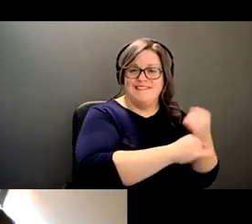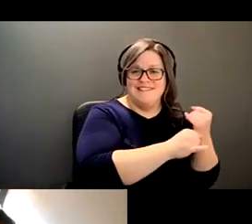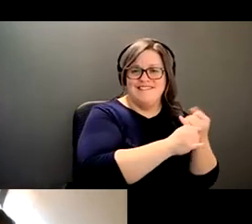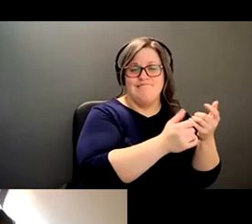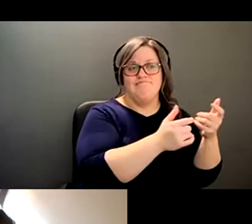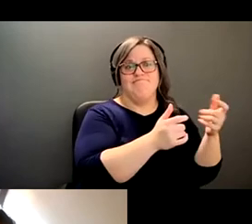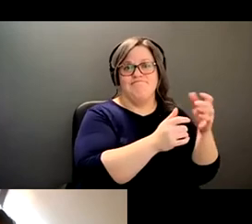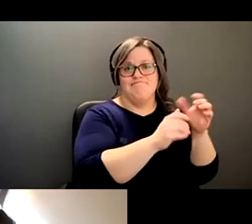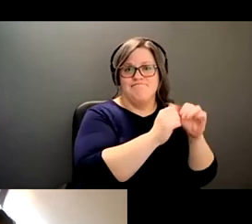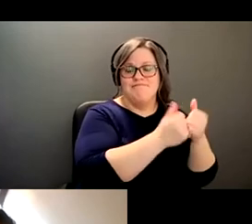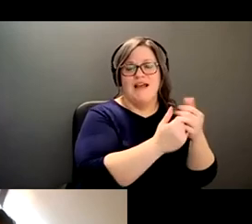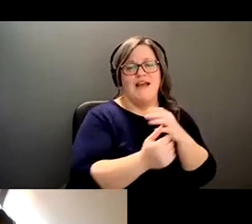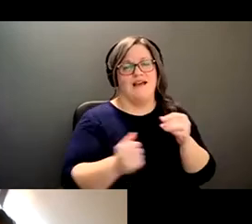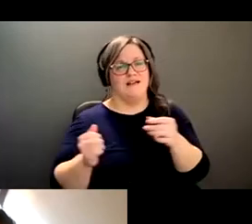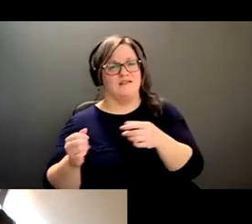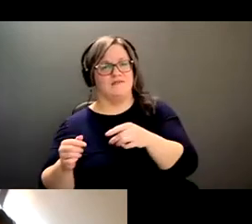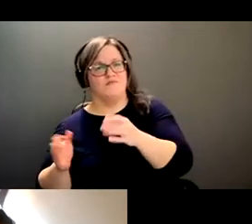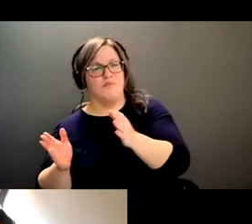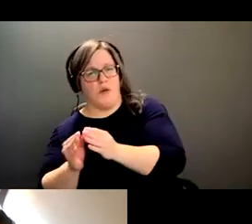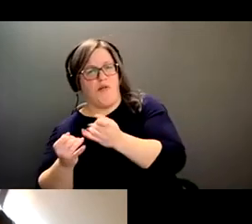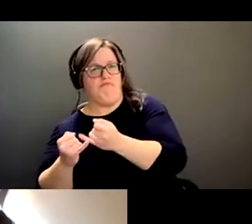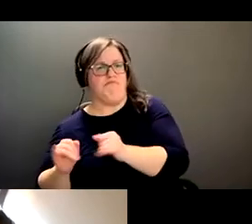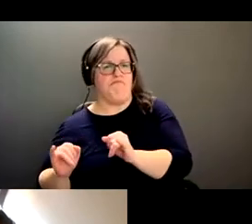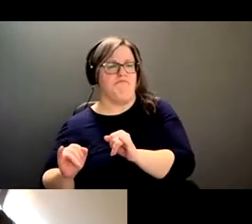in compared to alternative spaces.